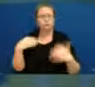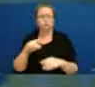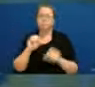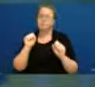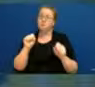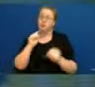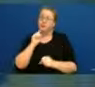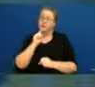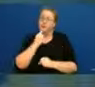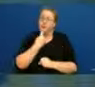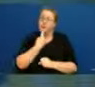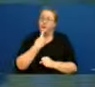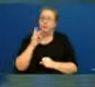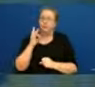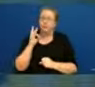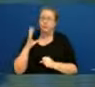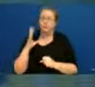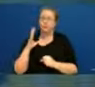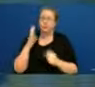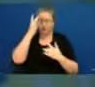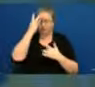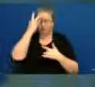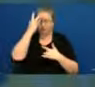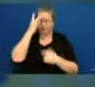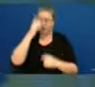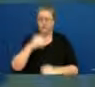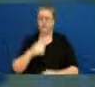have more severe illness.